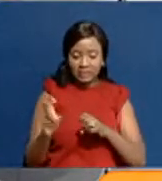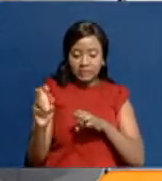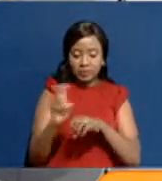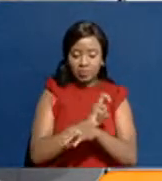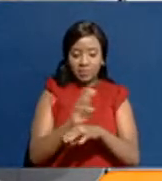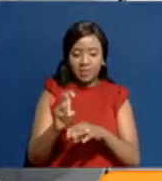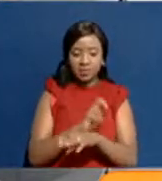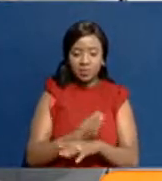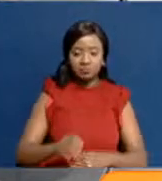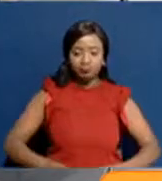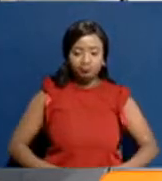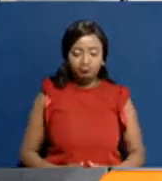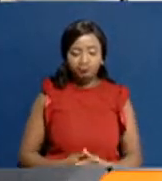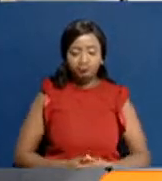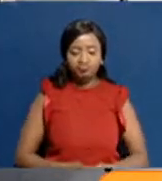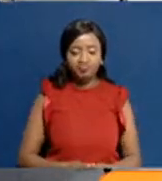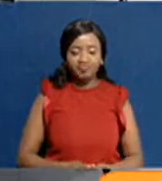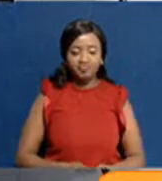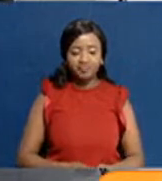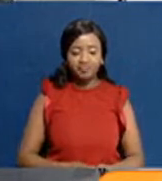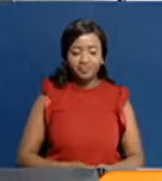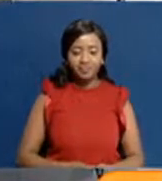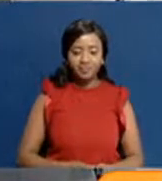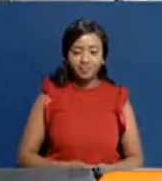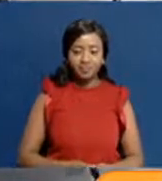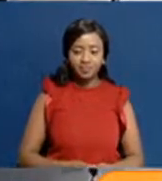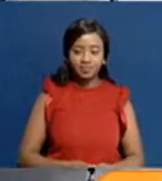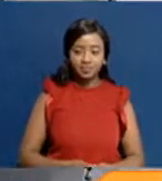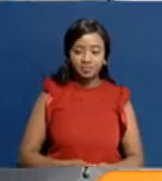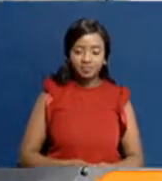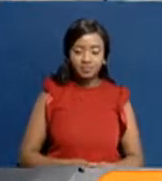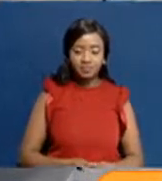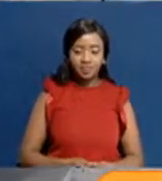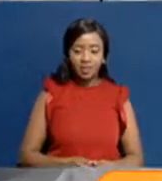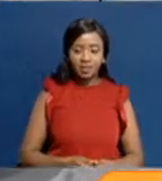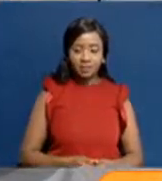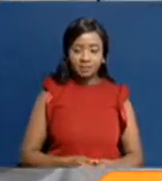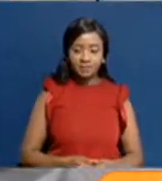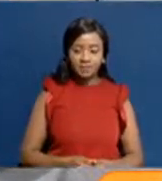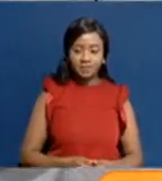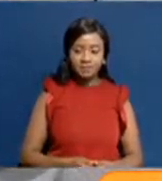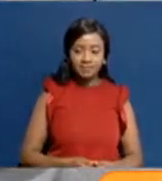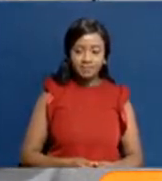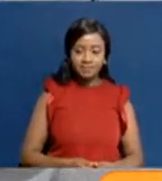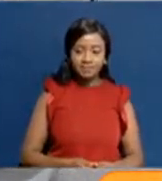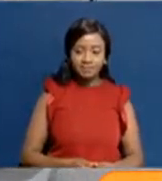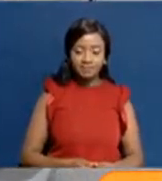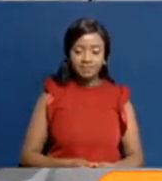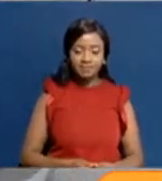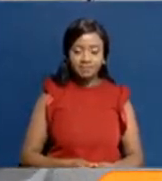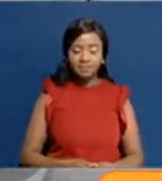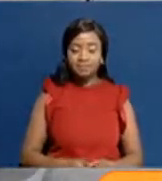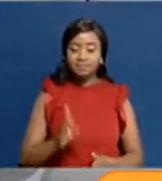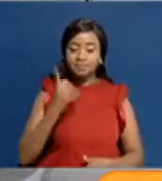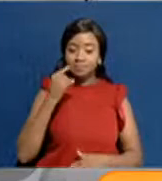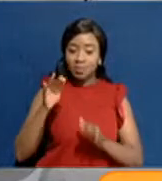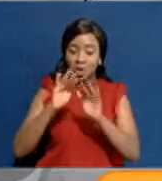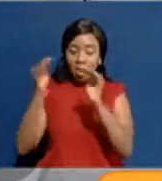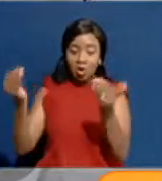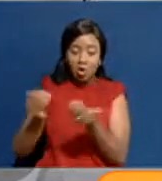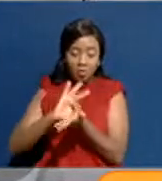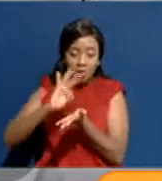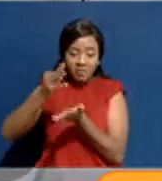When you mentioned the Global Fund, and in terms of the funding, let's just put that into context with what Global Fund does. So they basically fund